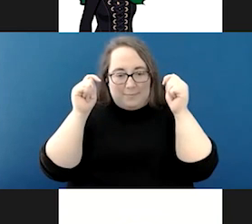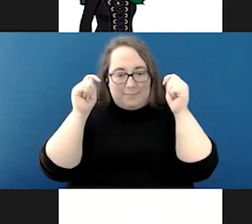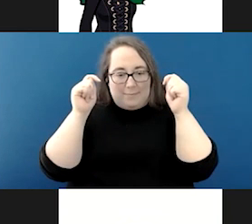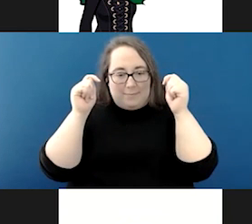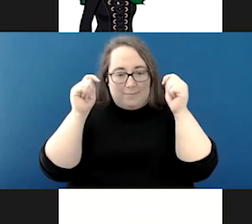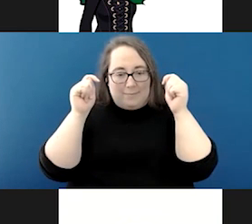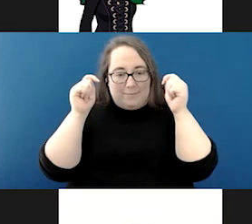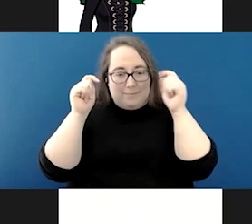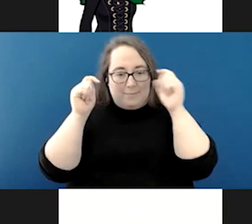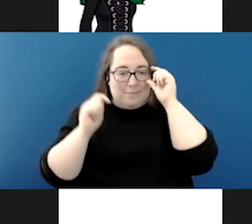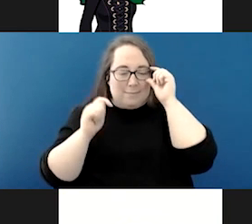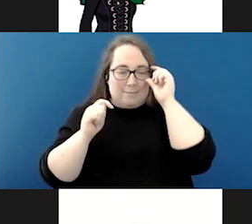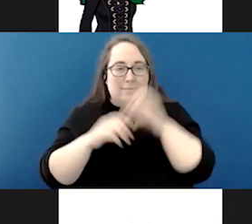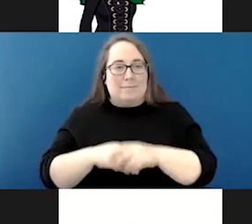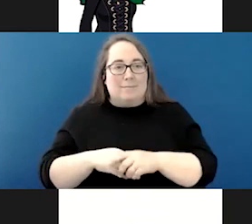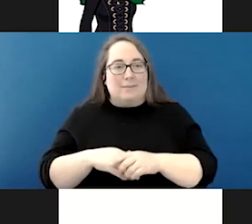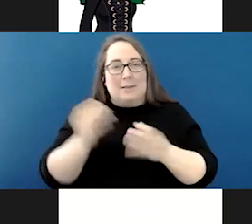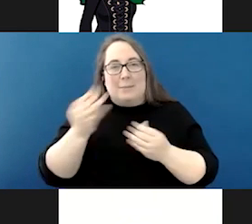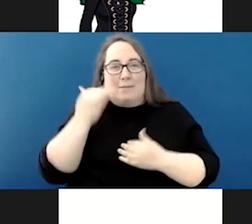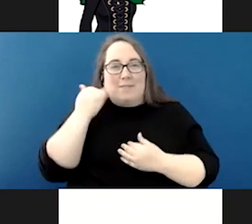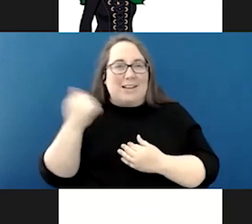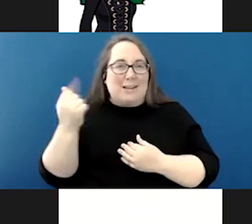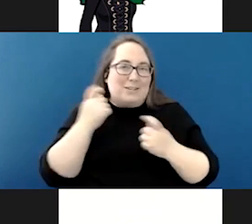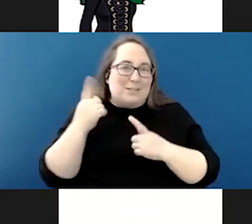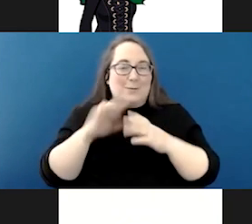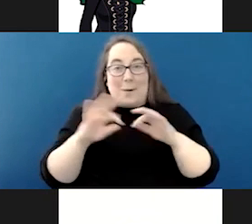out there. Let me know if you have any questions or comments.